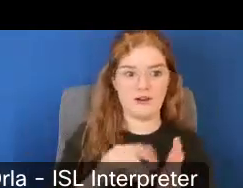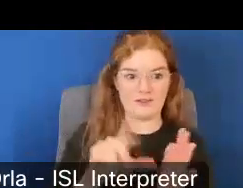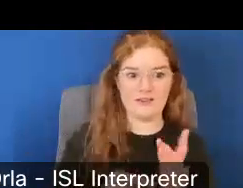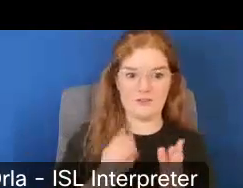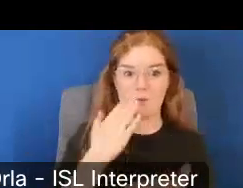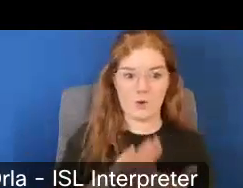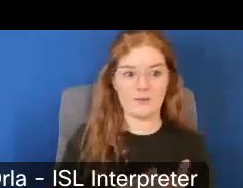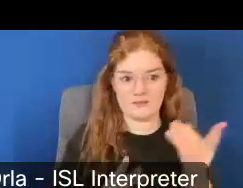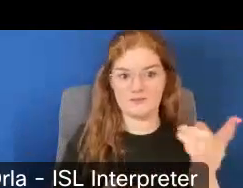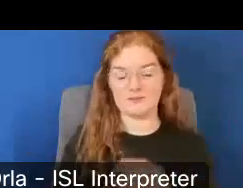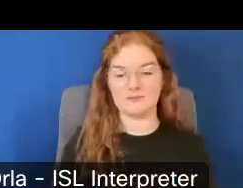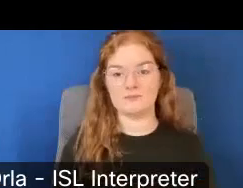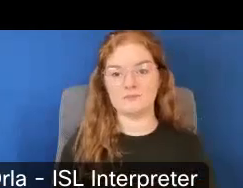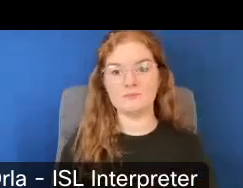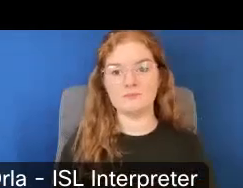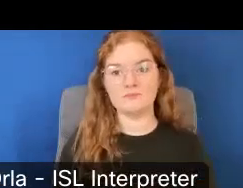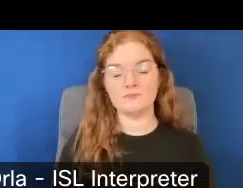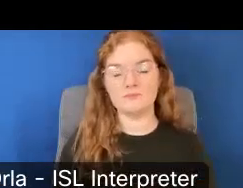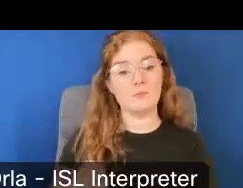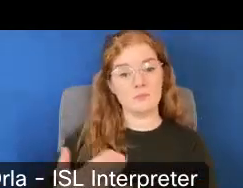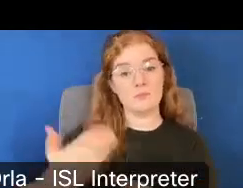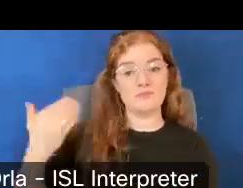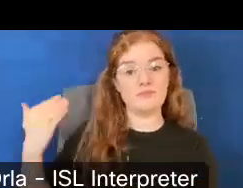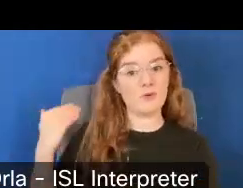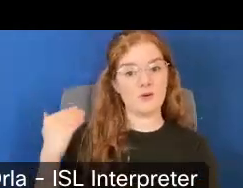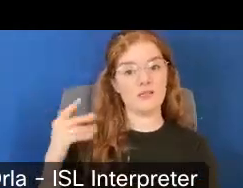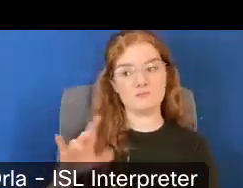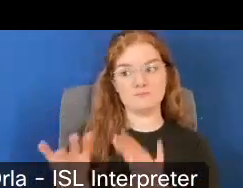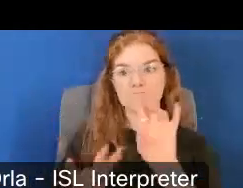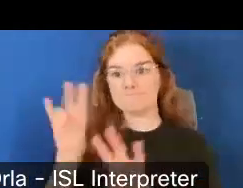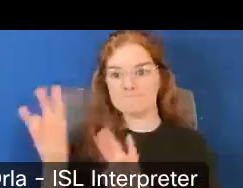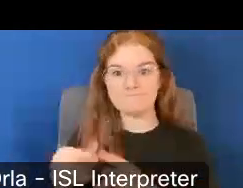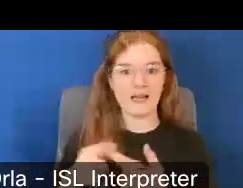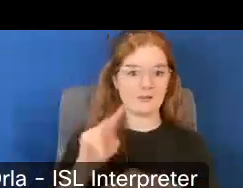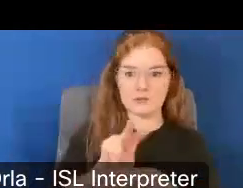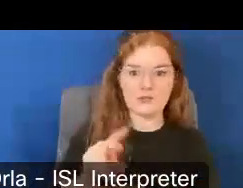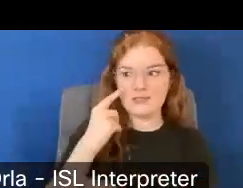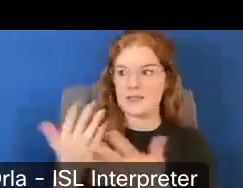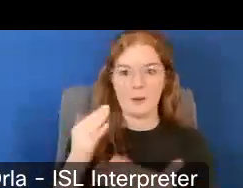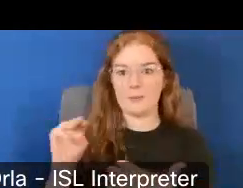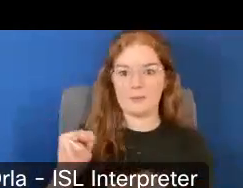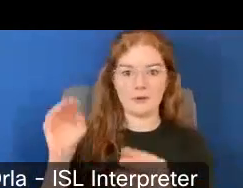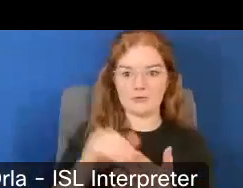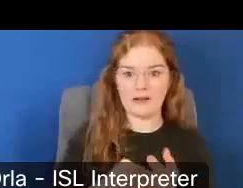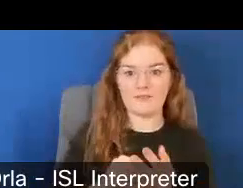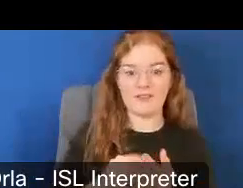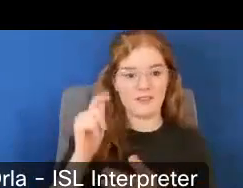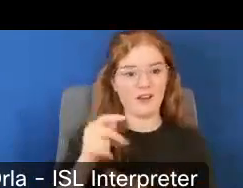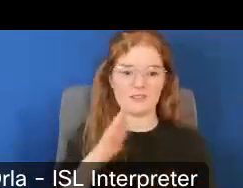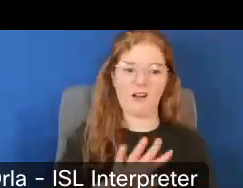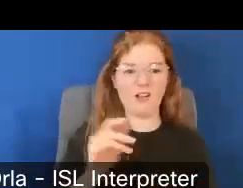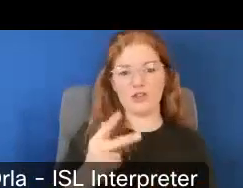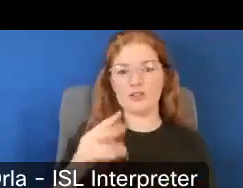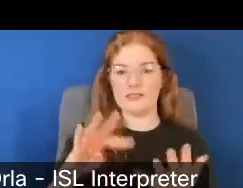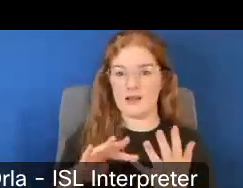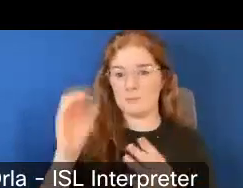slide. Previously, they had surveyed and examined and observed how people found the service, and 39% prior